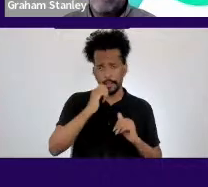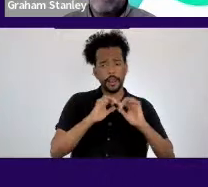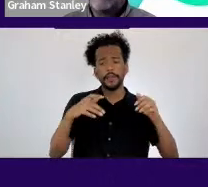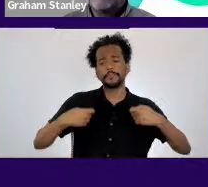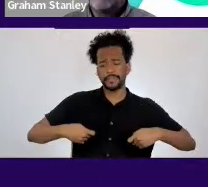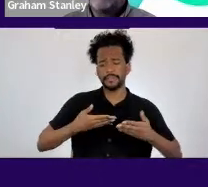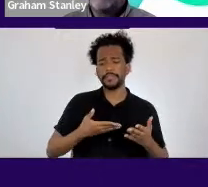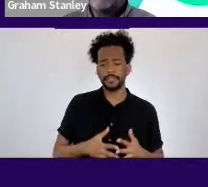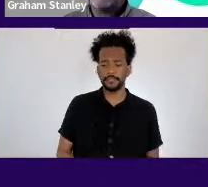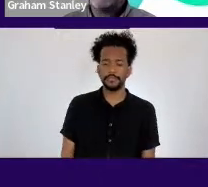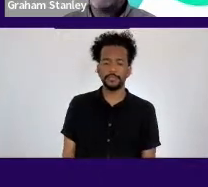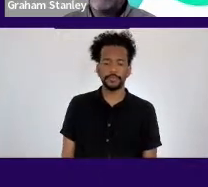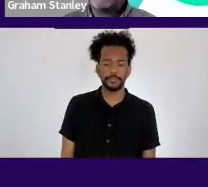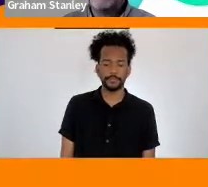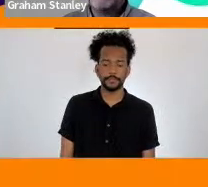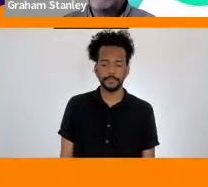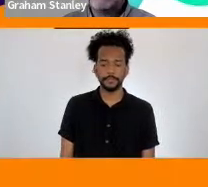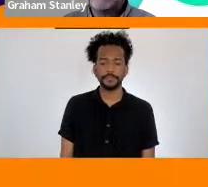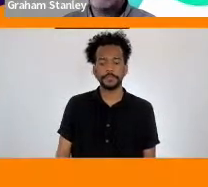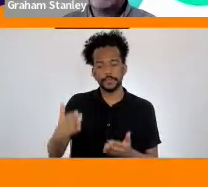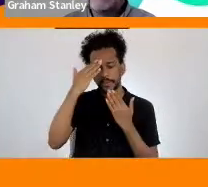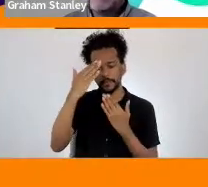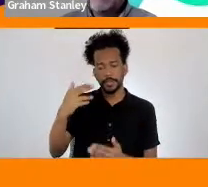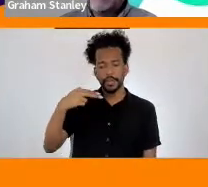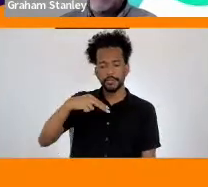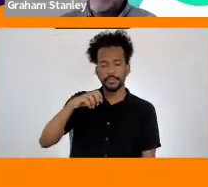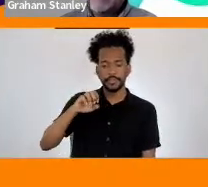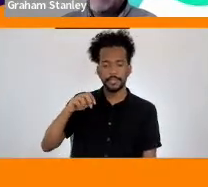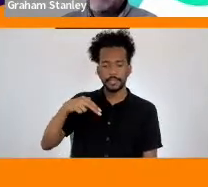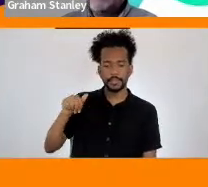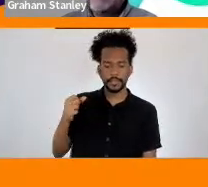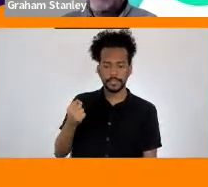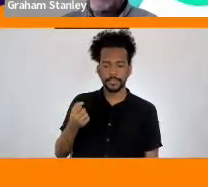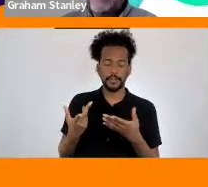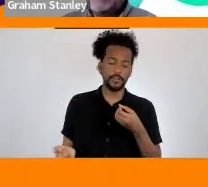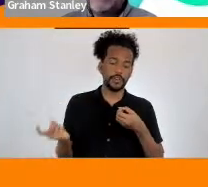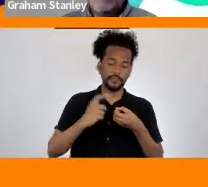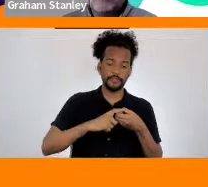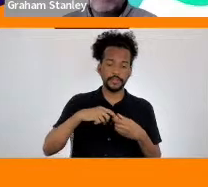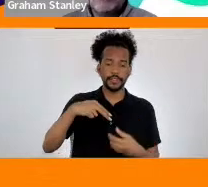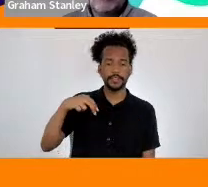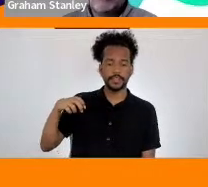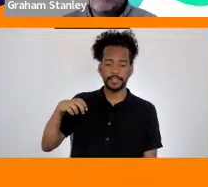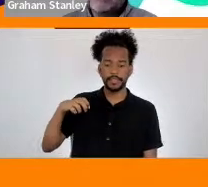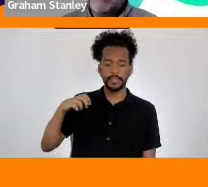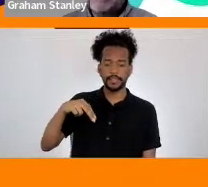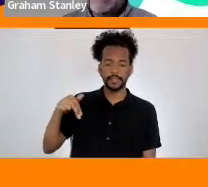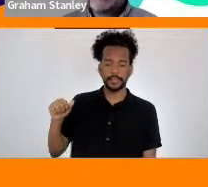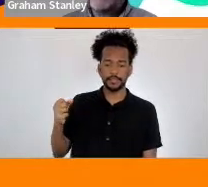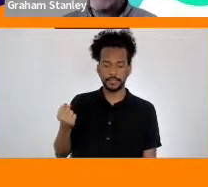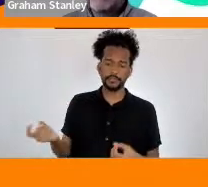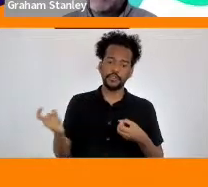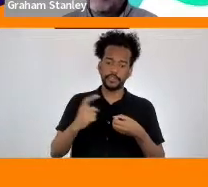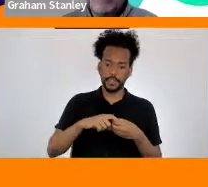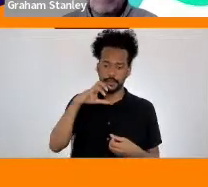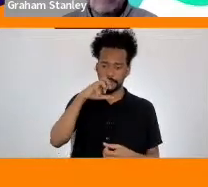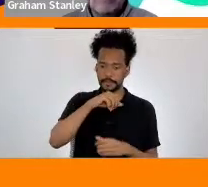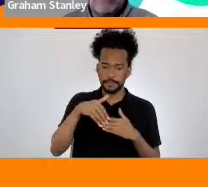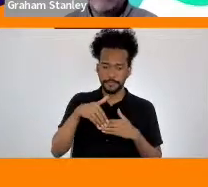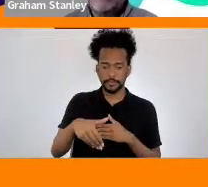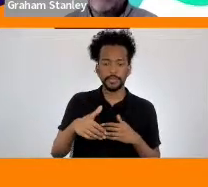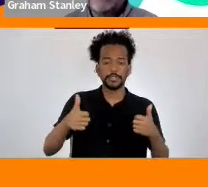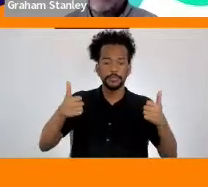Thank you, Ninaz. And we'll be hearing from Ninaz in a little while when she talks about the experts that